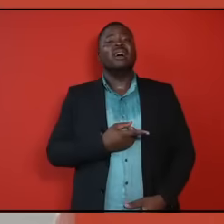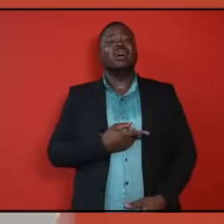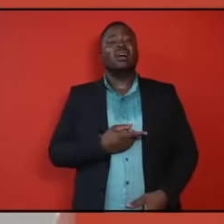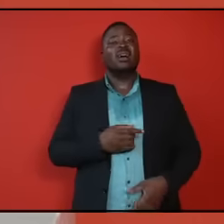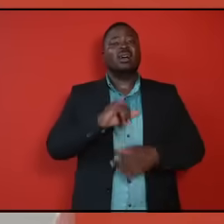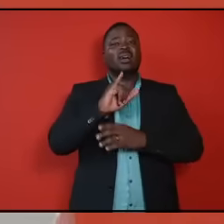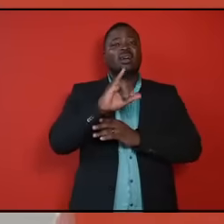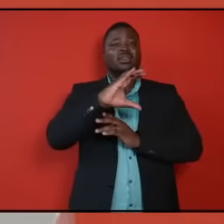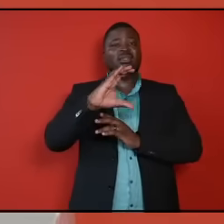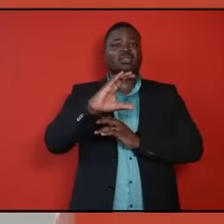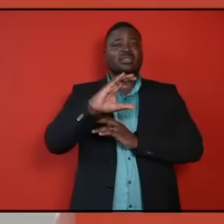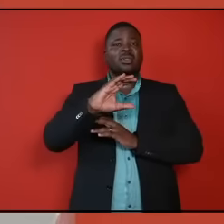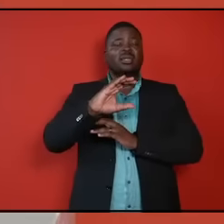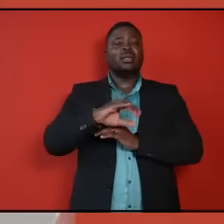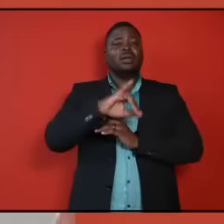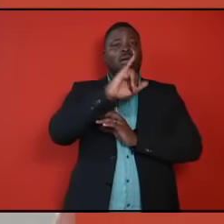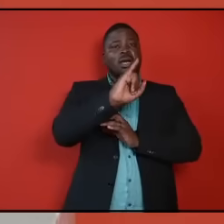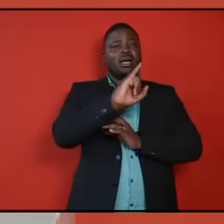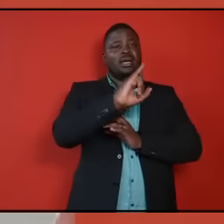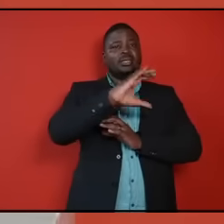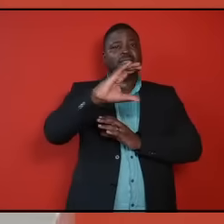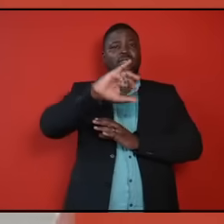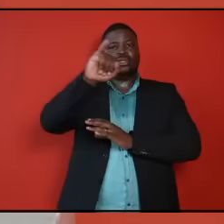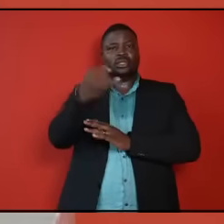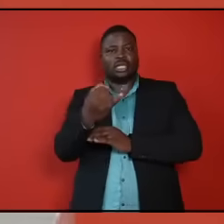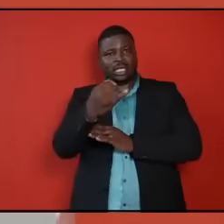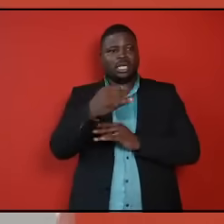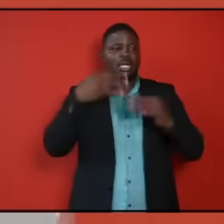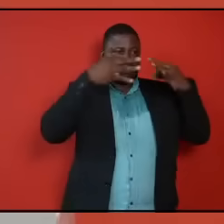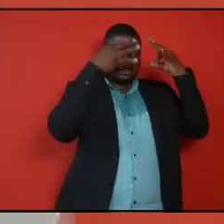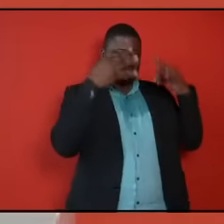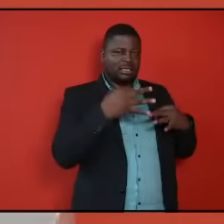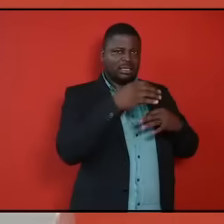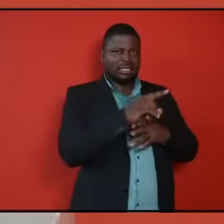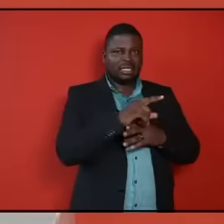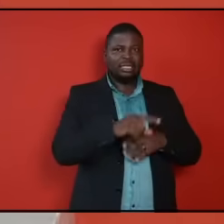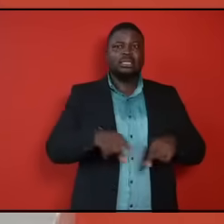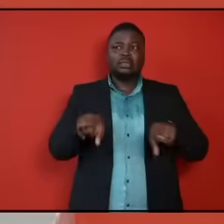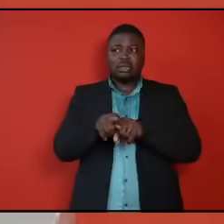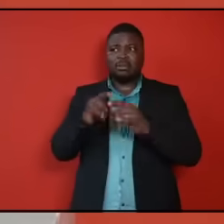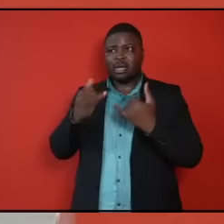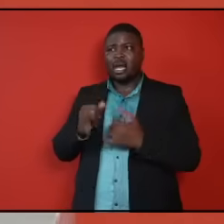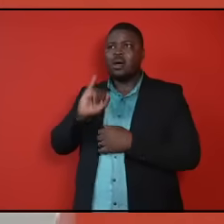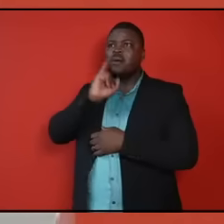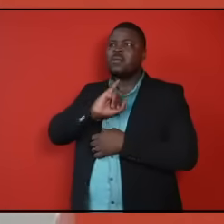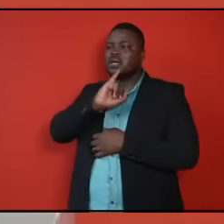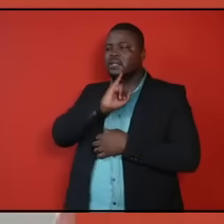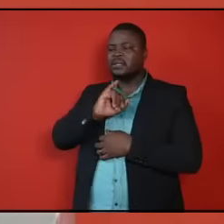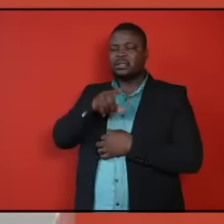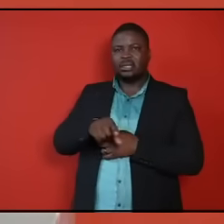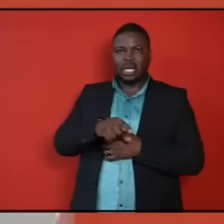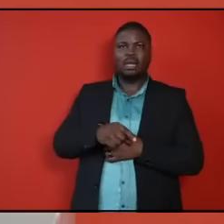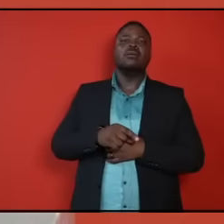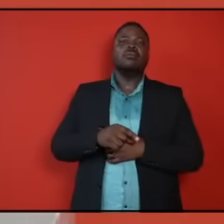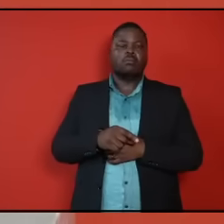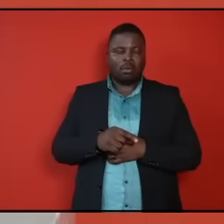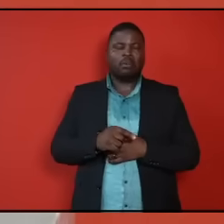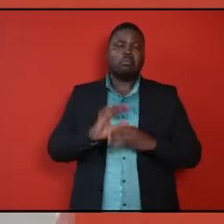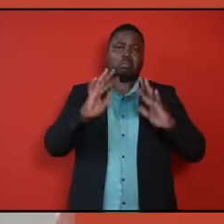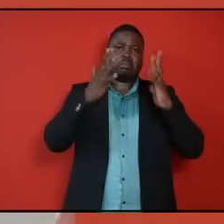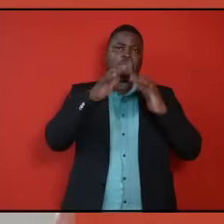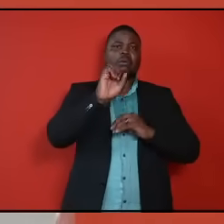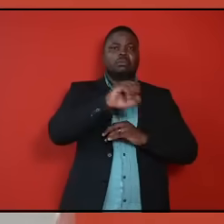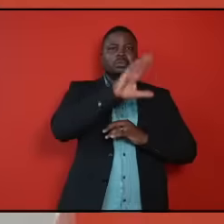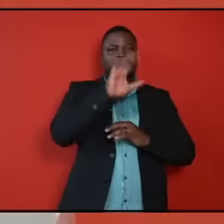ICJ, then now this one. But the most firm and radical position will be to close that embassy.